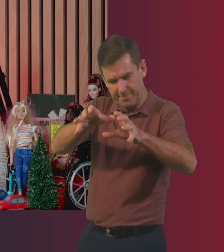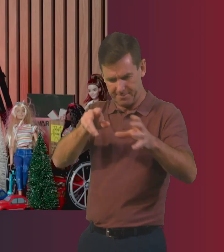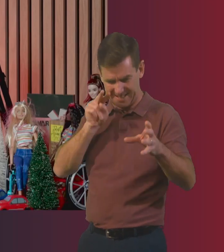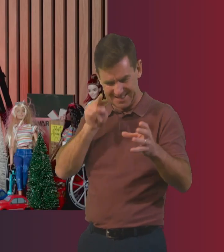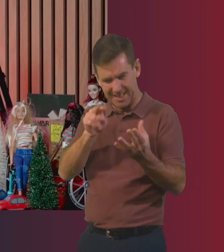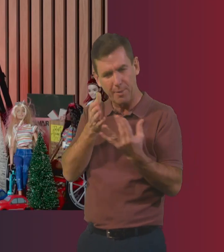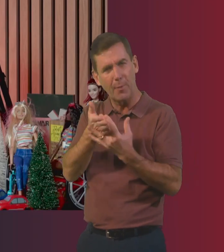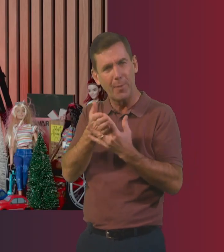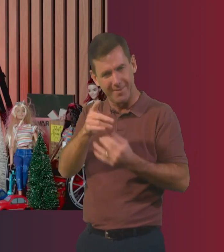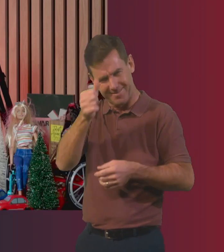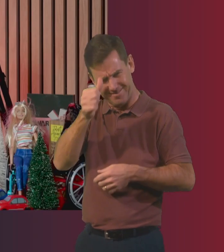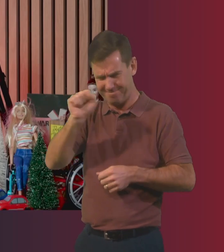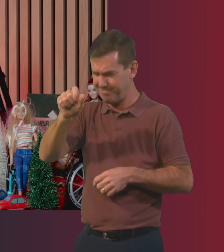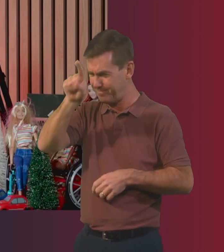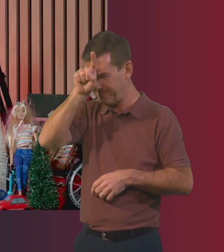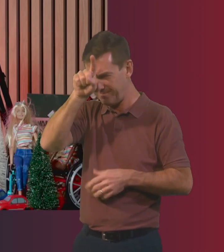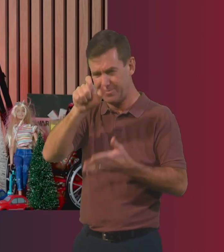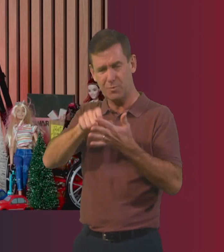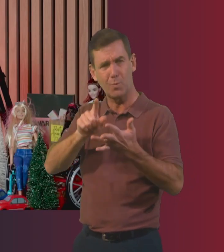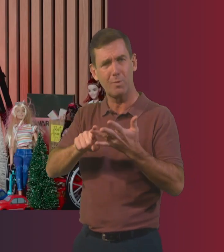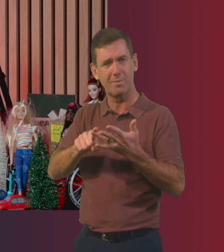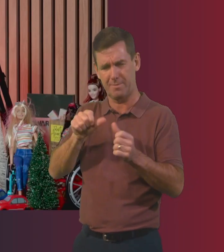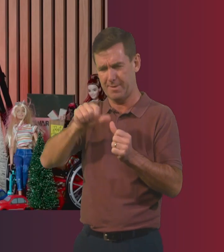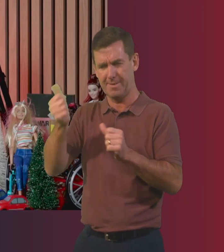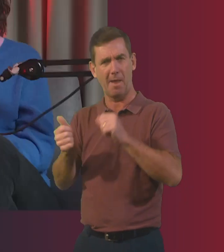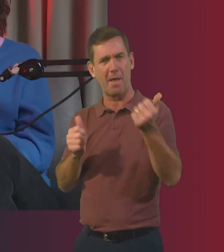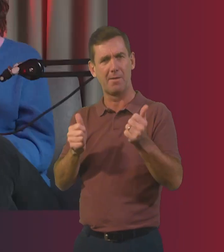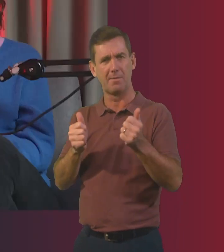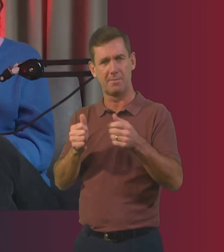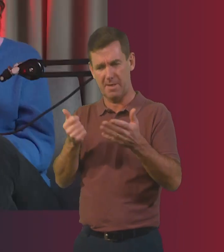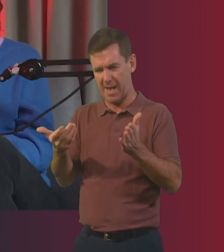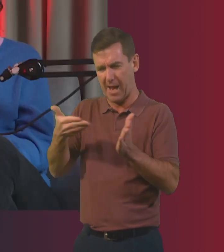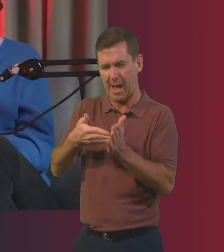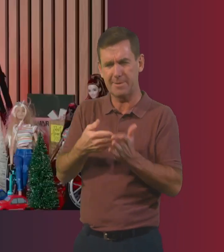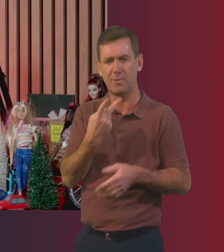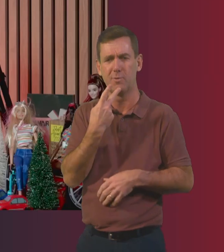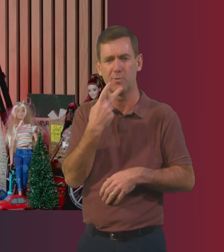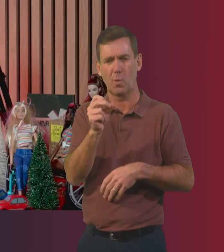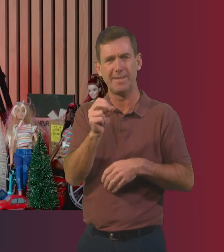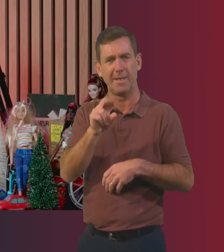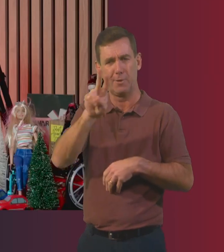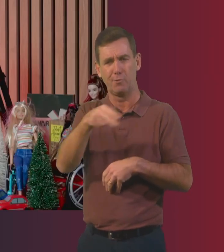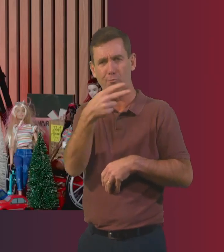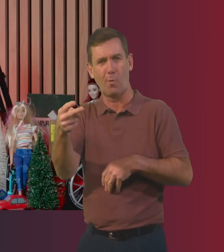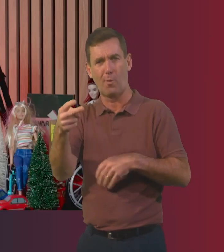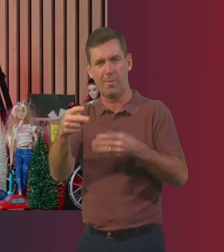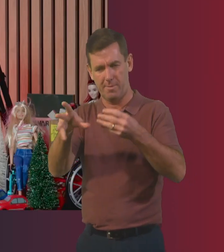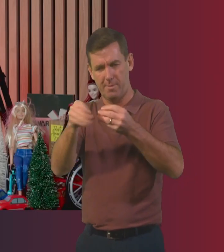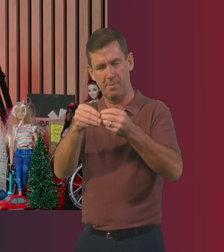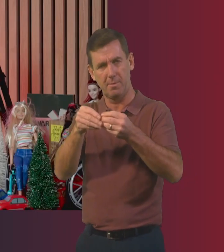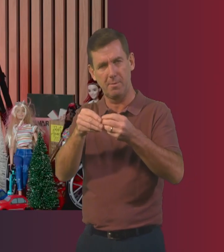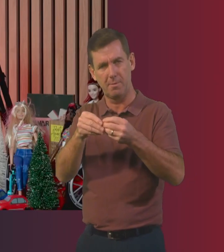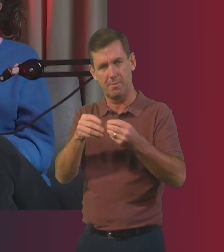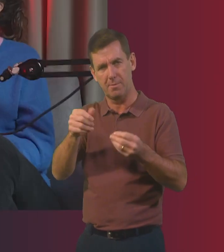neighbours do, Sometimes they would put like 20 euros attached to it. They used to. Well, that's very it was really cute. So what you do, you just like